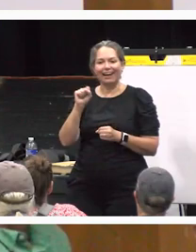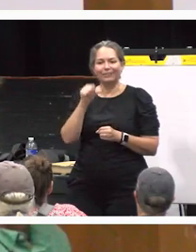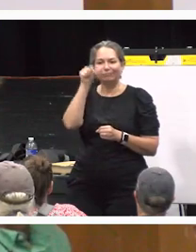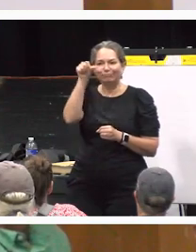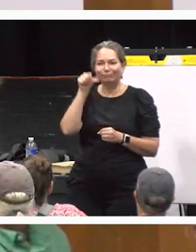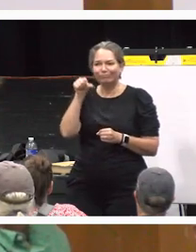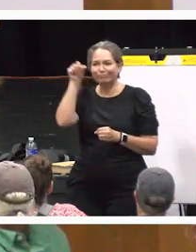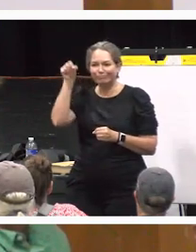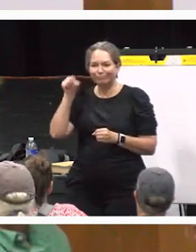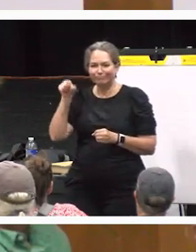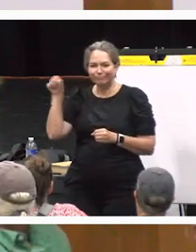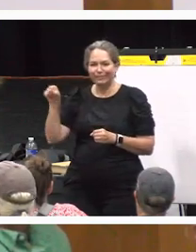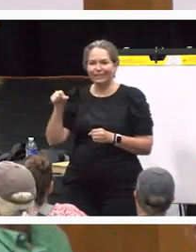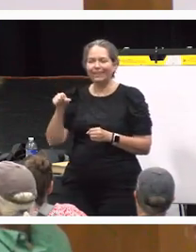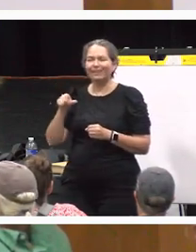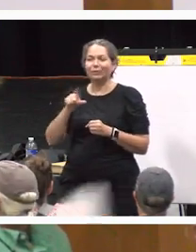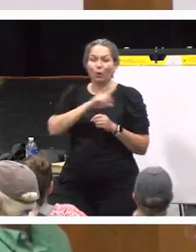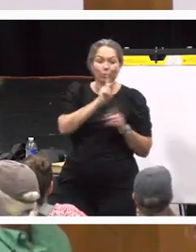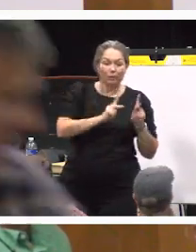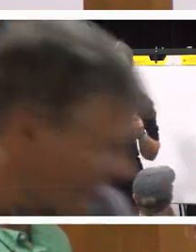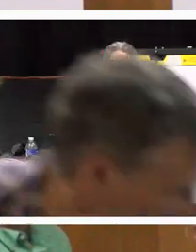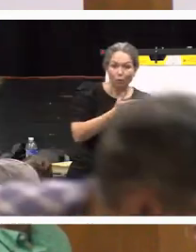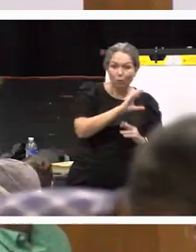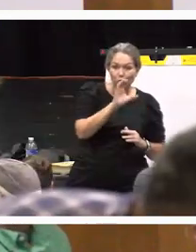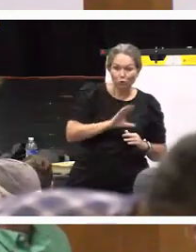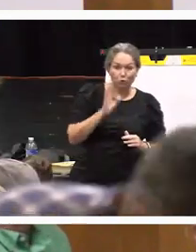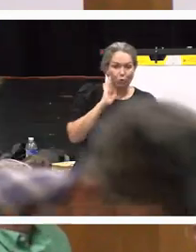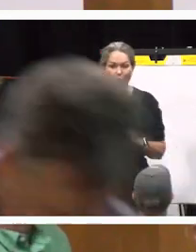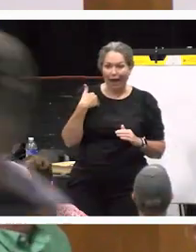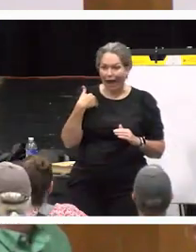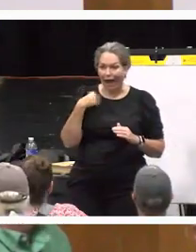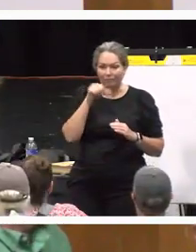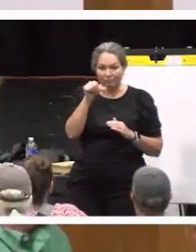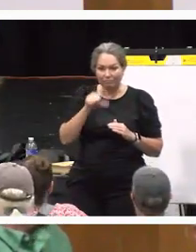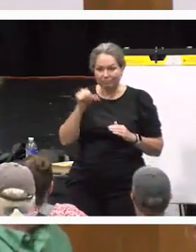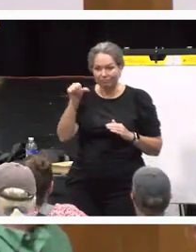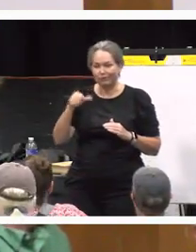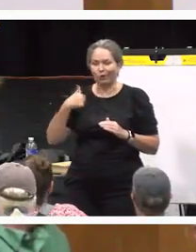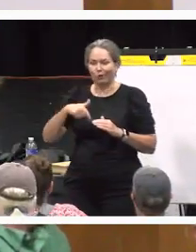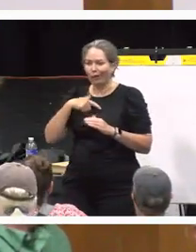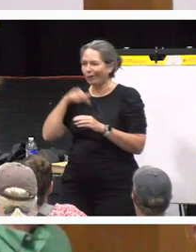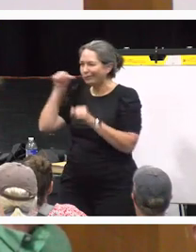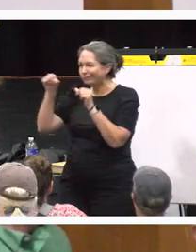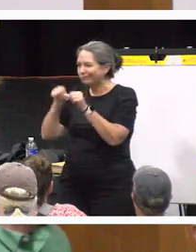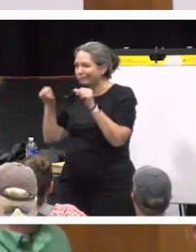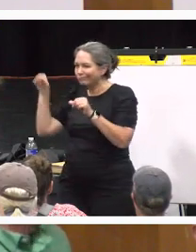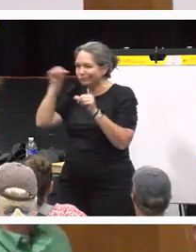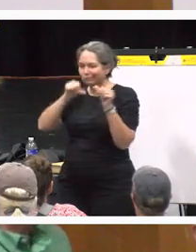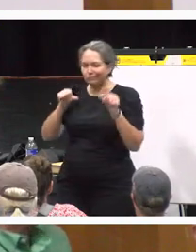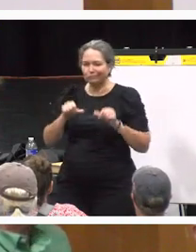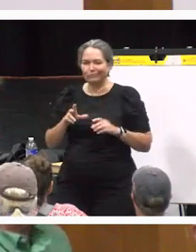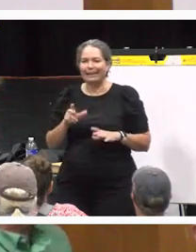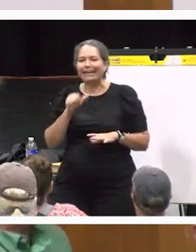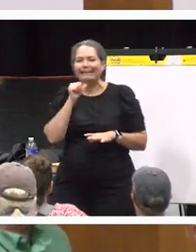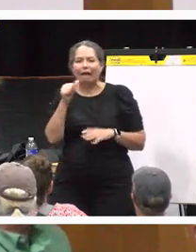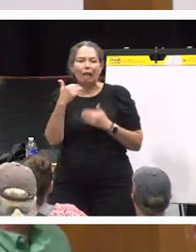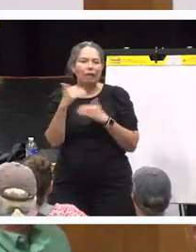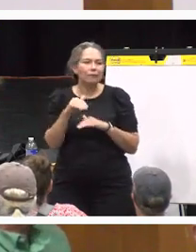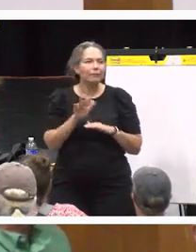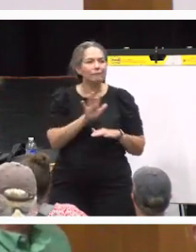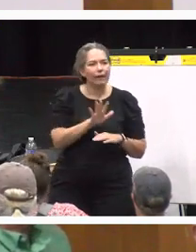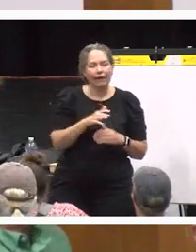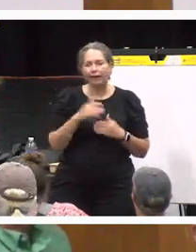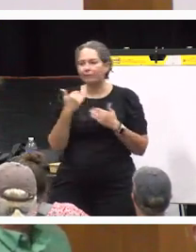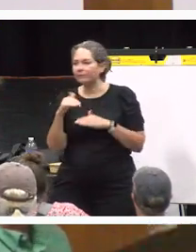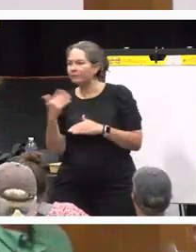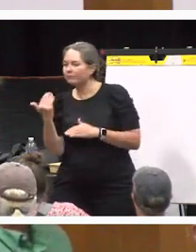this together. And we're going to add up what turns into priorities. We're not going to limit it for 5 priorities or 15